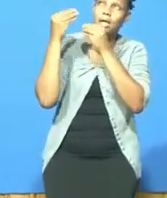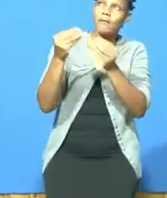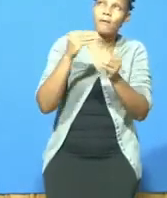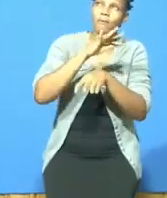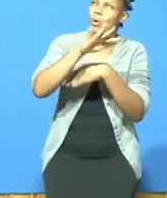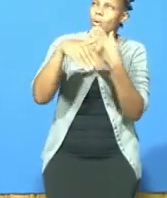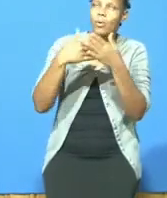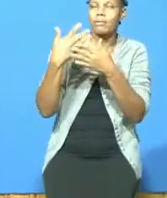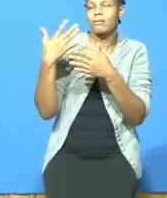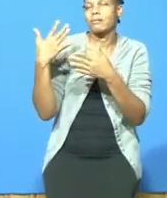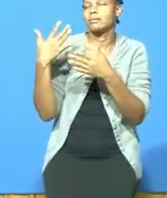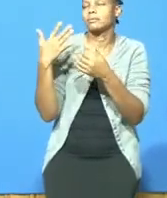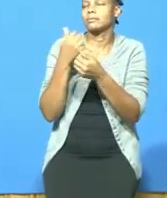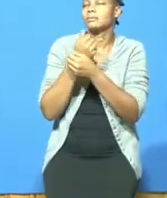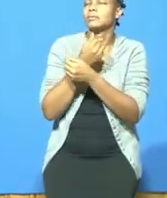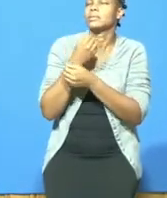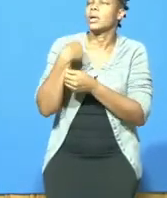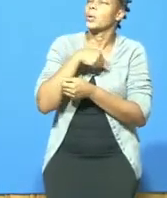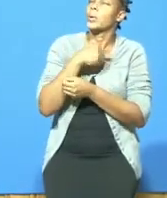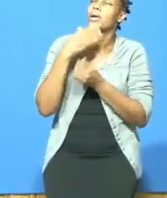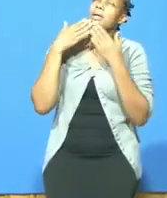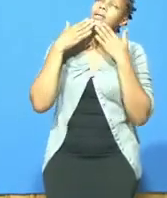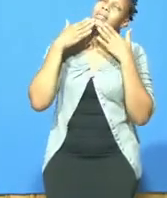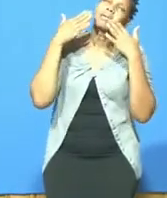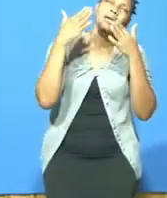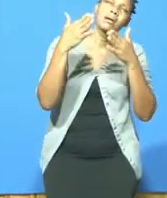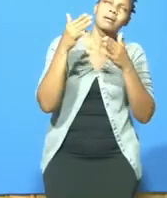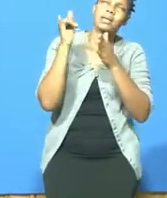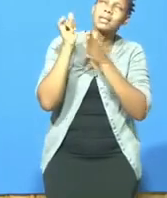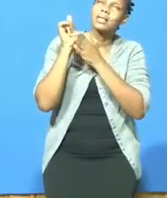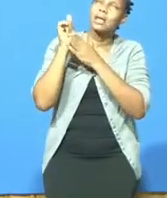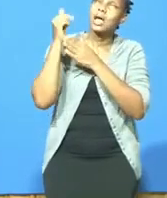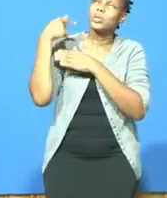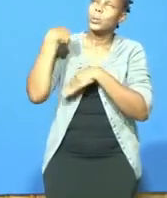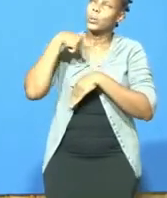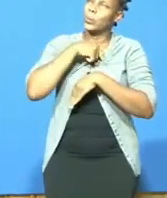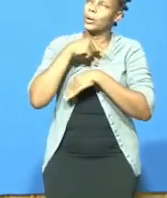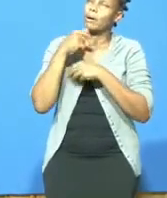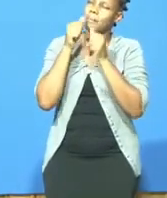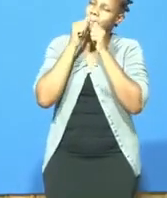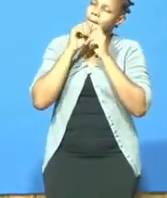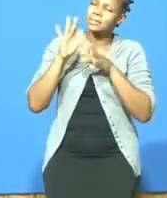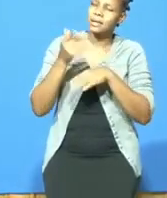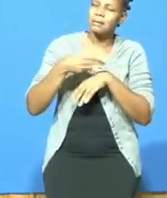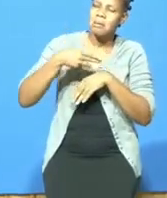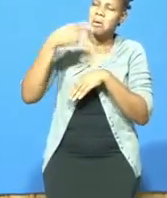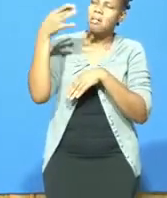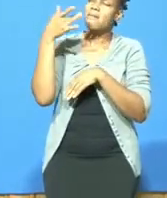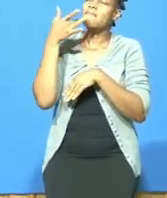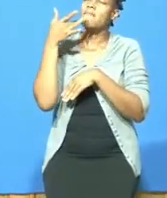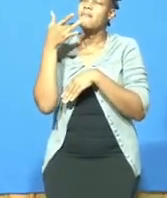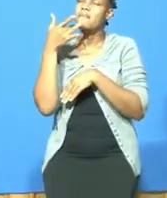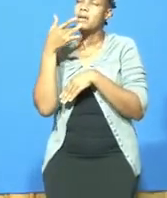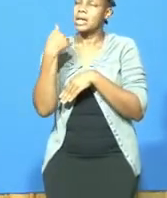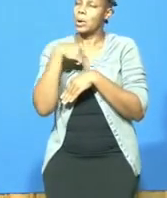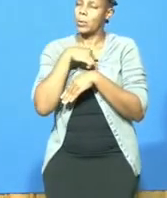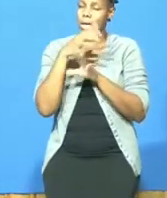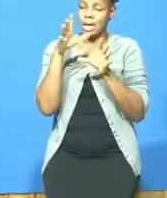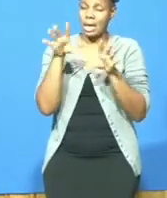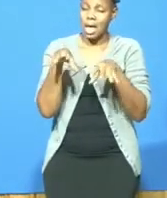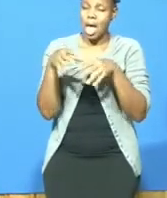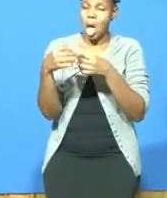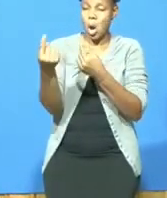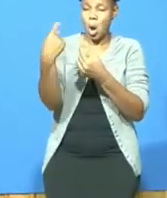things. Loving God, we say thanks that we are blessed and highly favored, that we can be here another